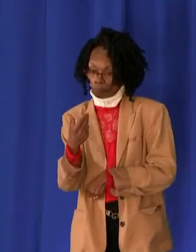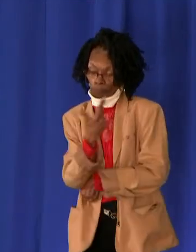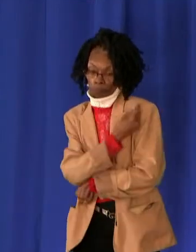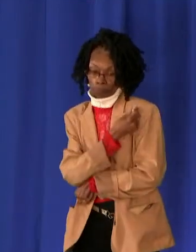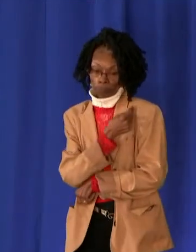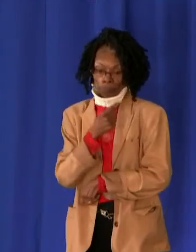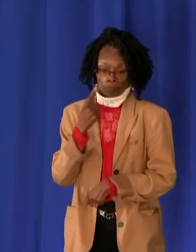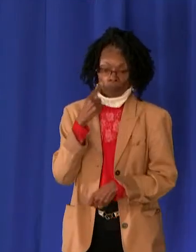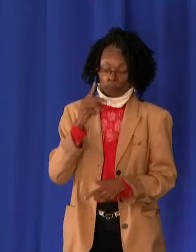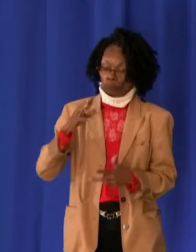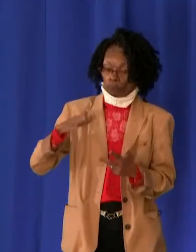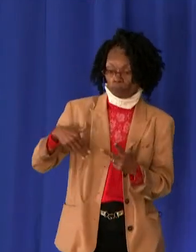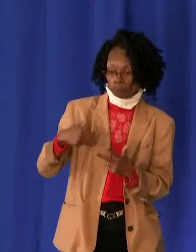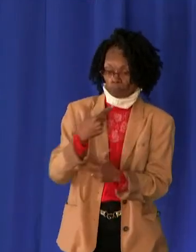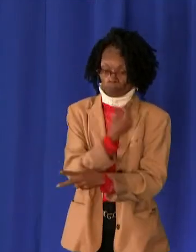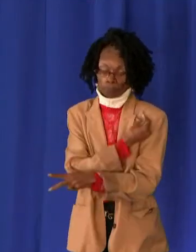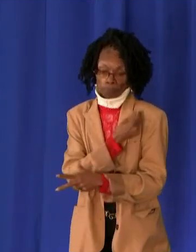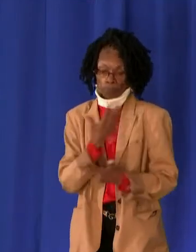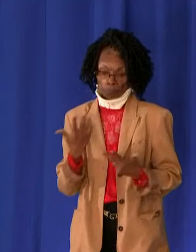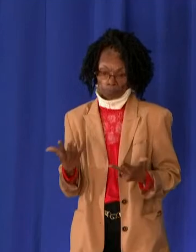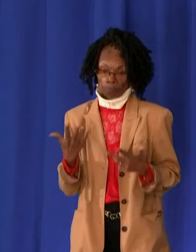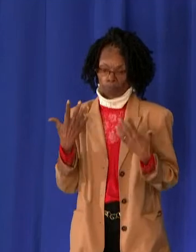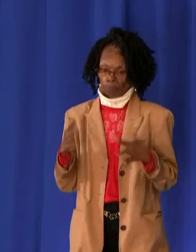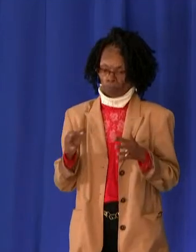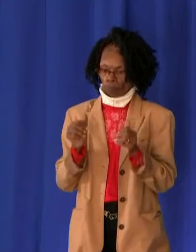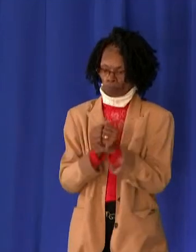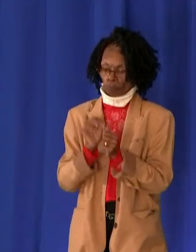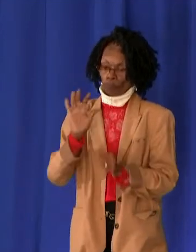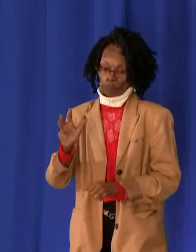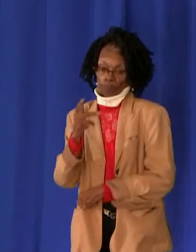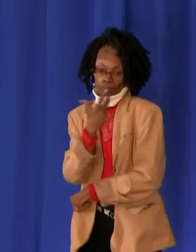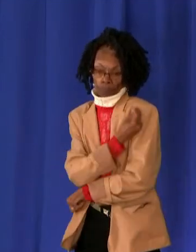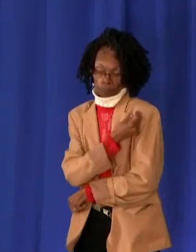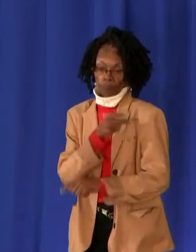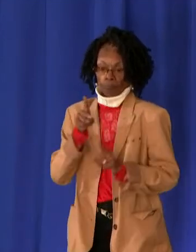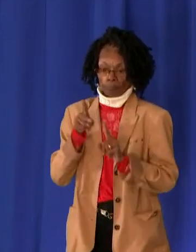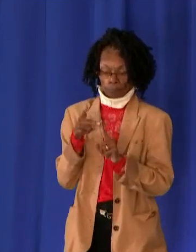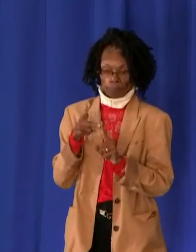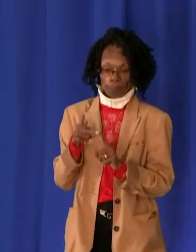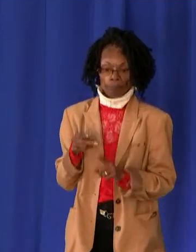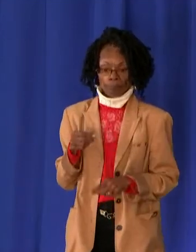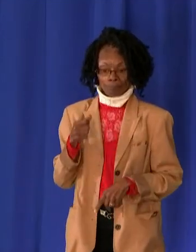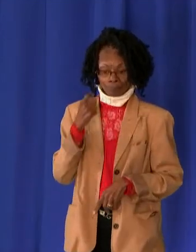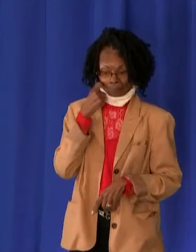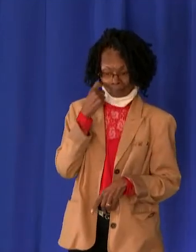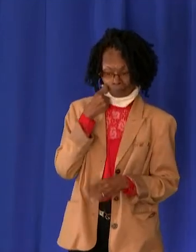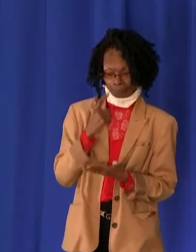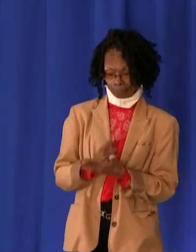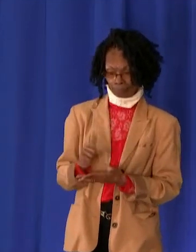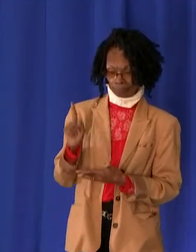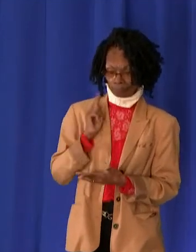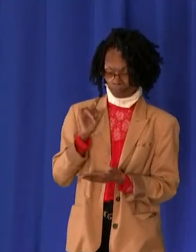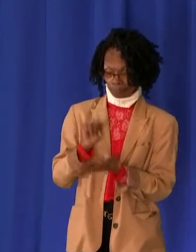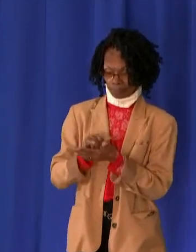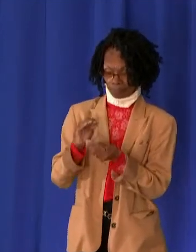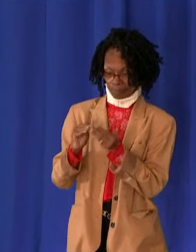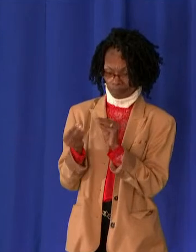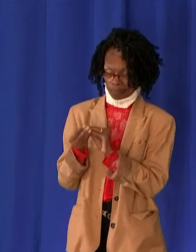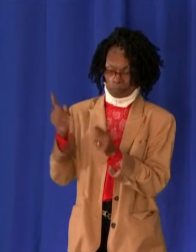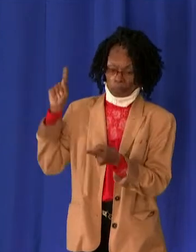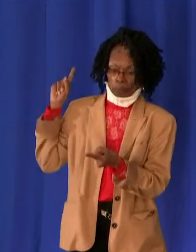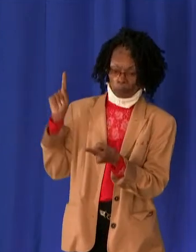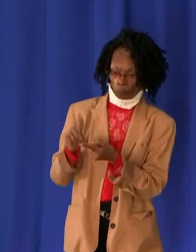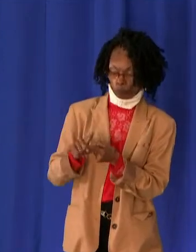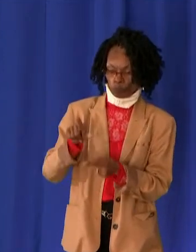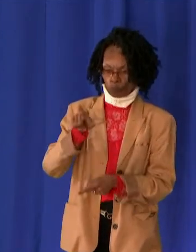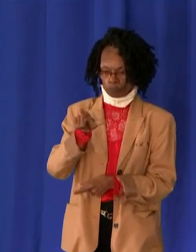dose because they hadn't finished their series. In the last couple of weeks, we've had that number go down to where